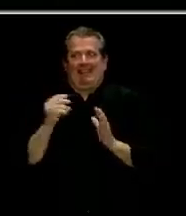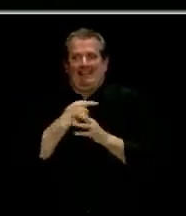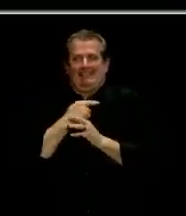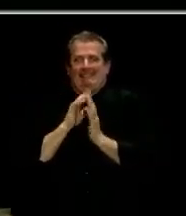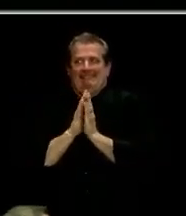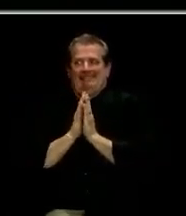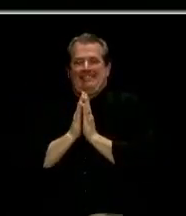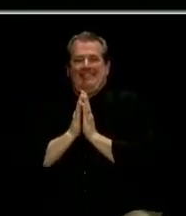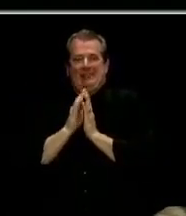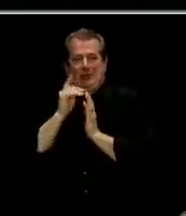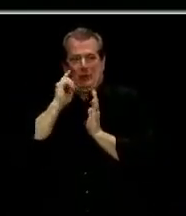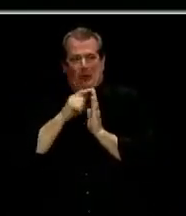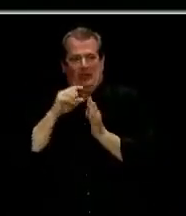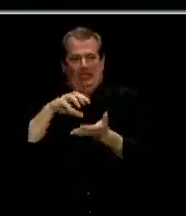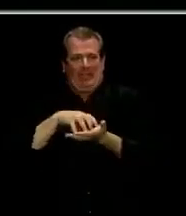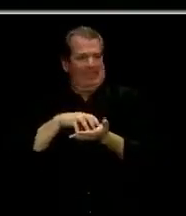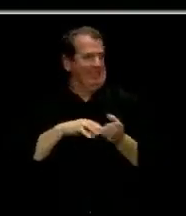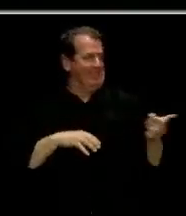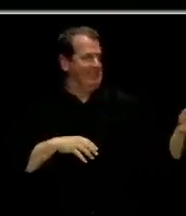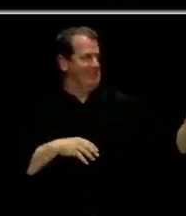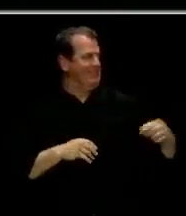what here we have.